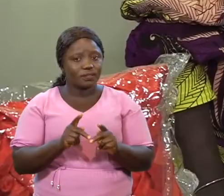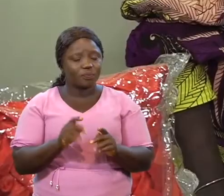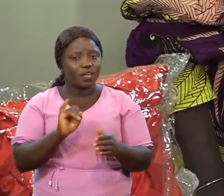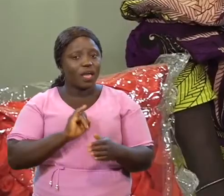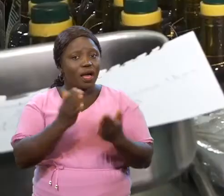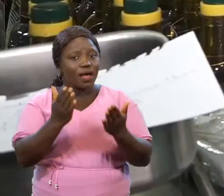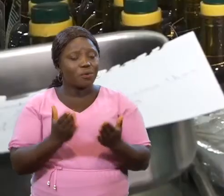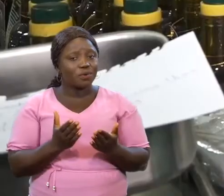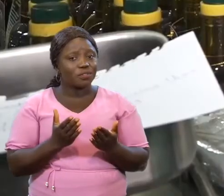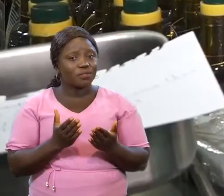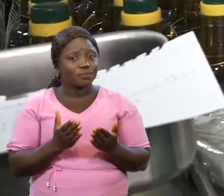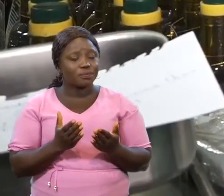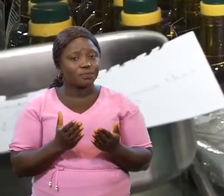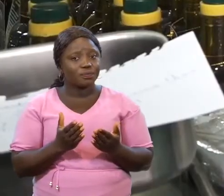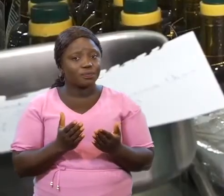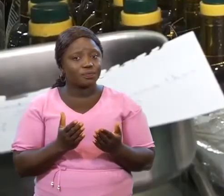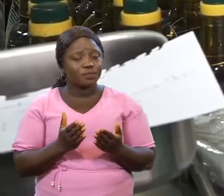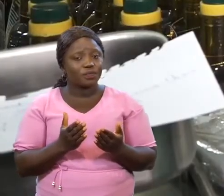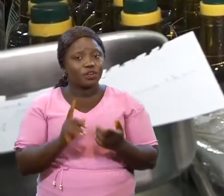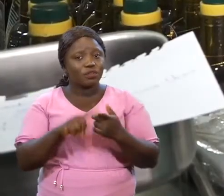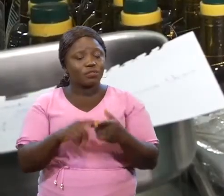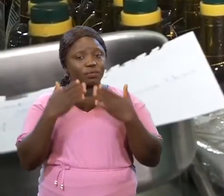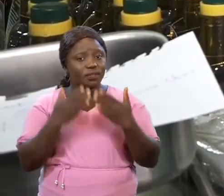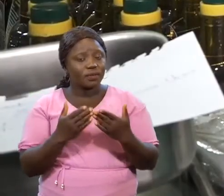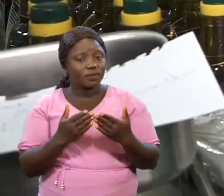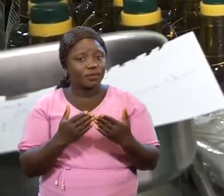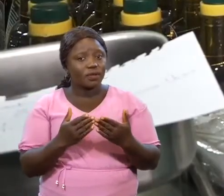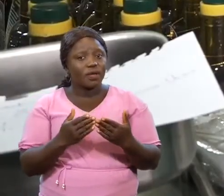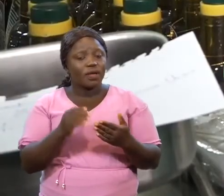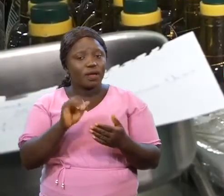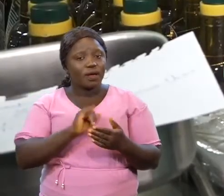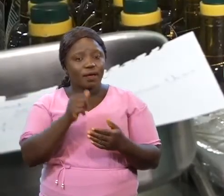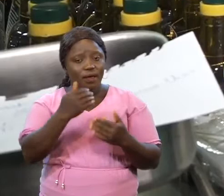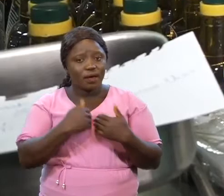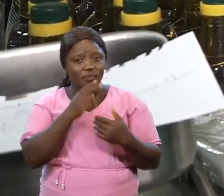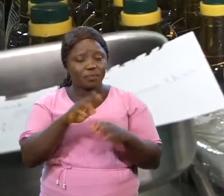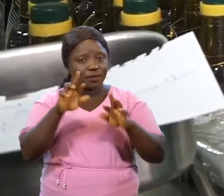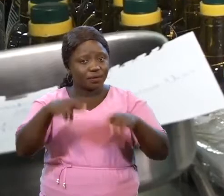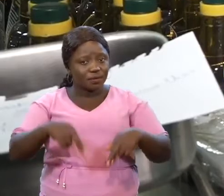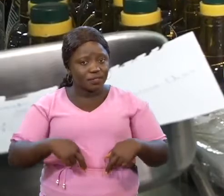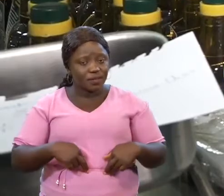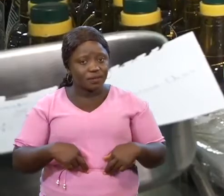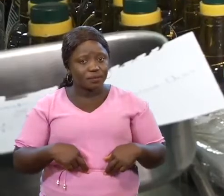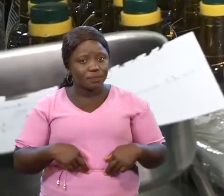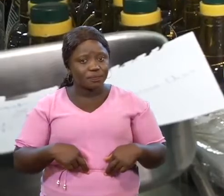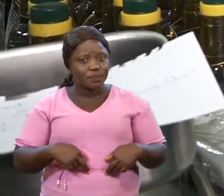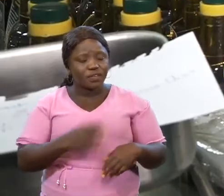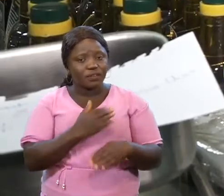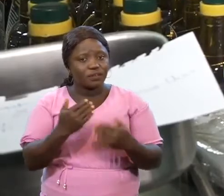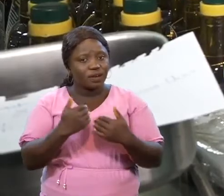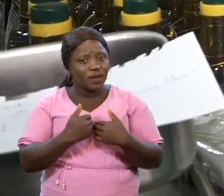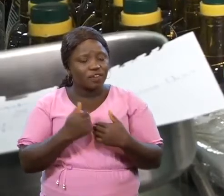citizens. I don't think any person should just retire as old